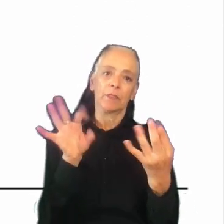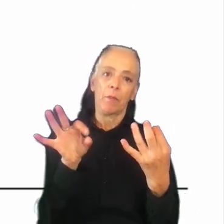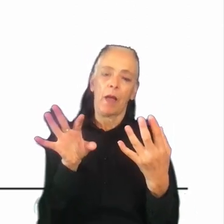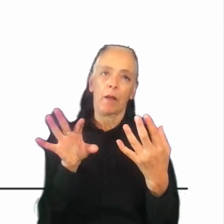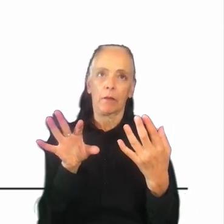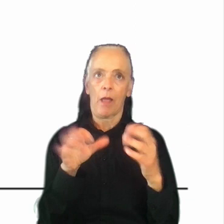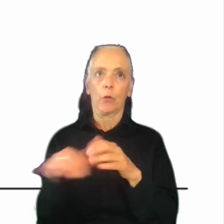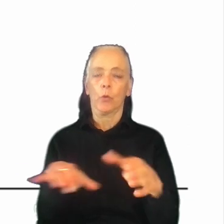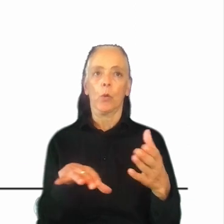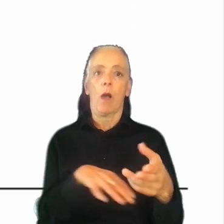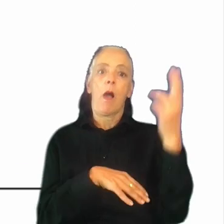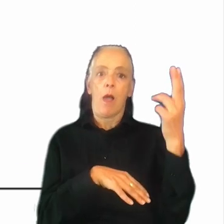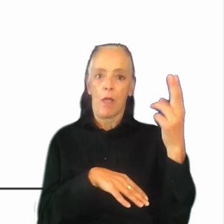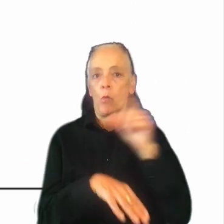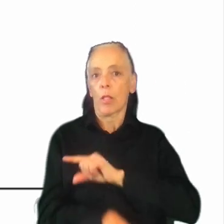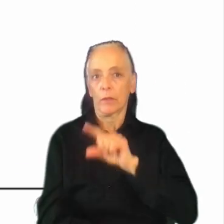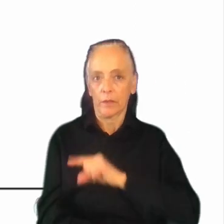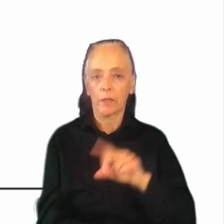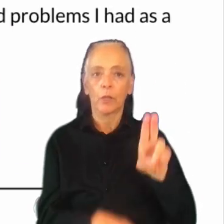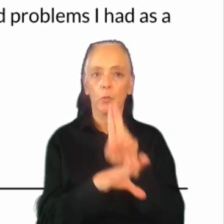quality usability review